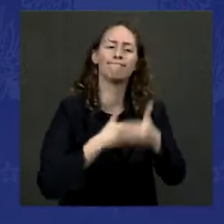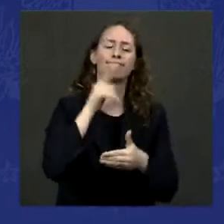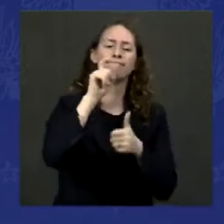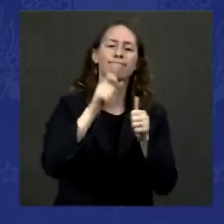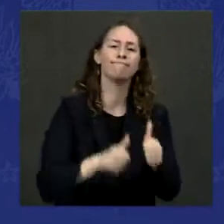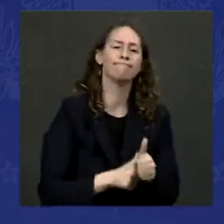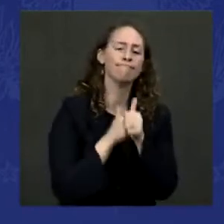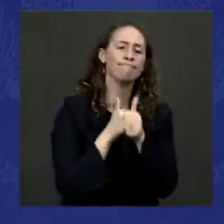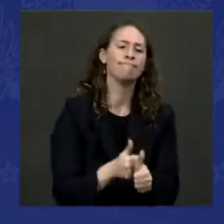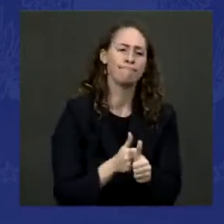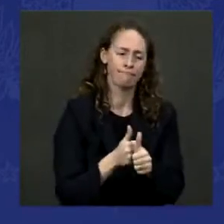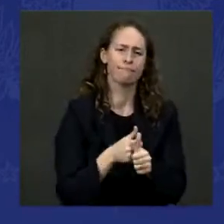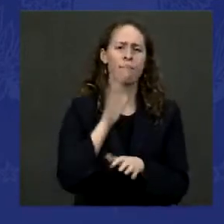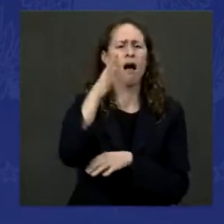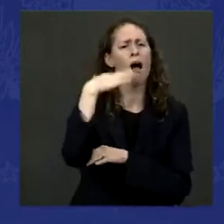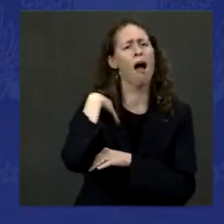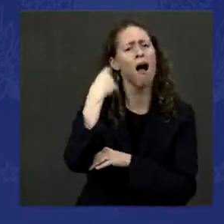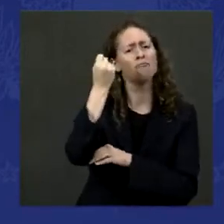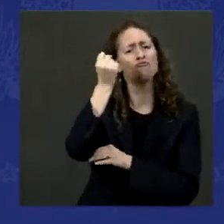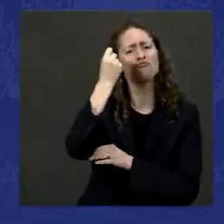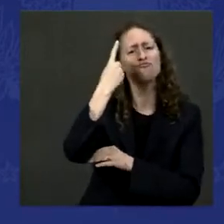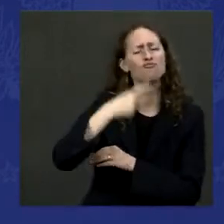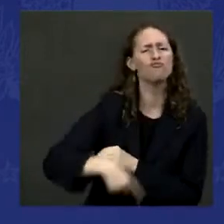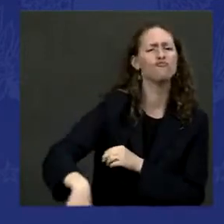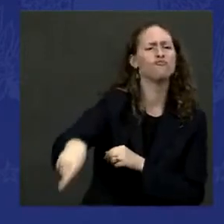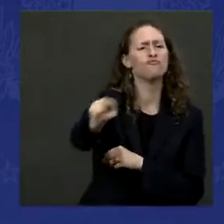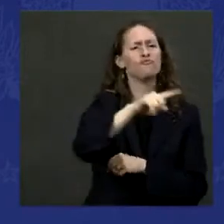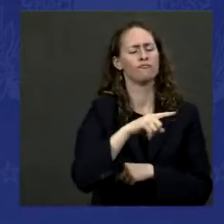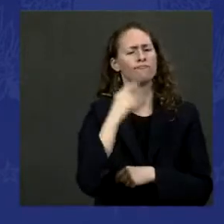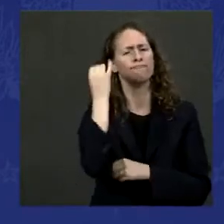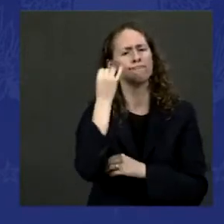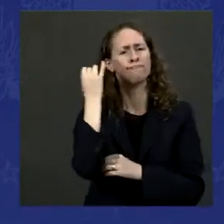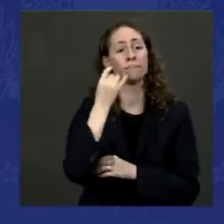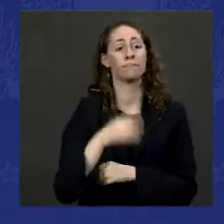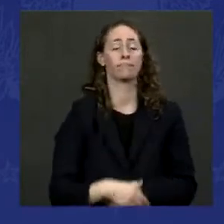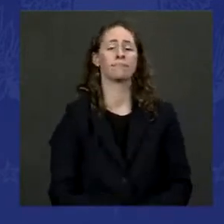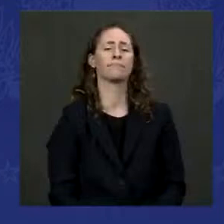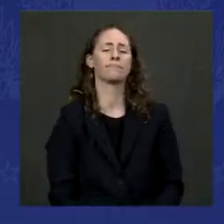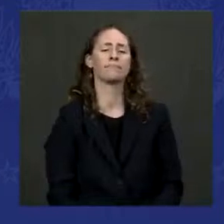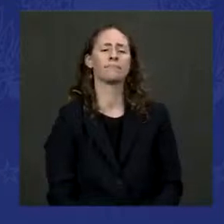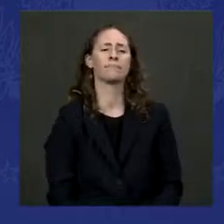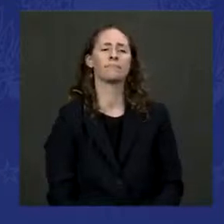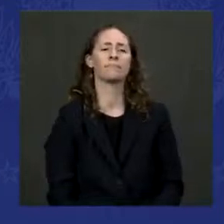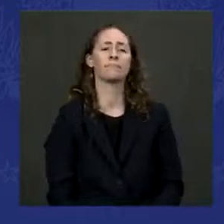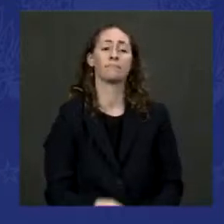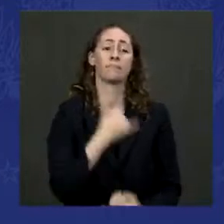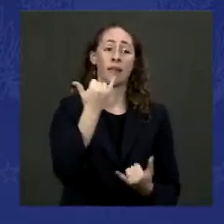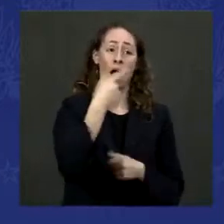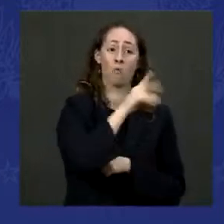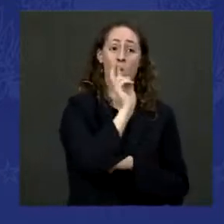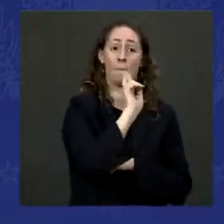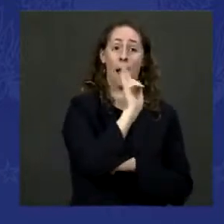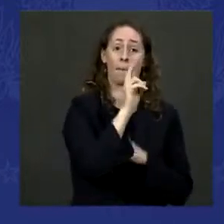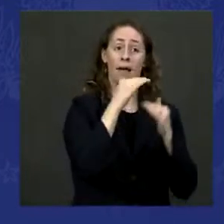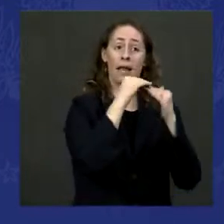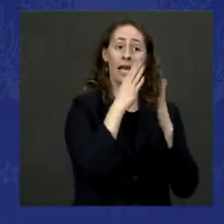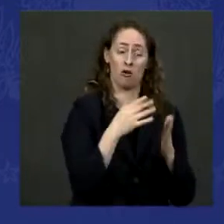I understand the Republican leader is willing to initiate, go through,